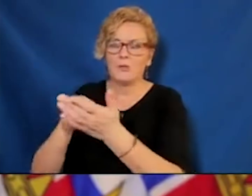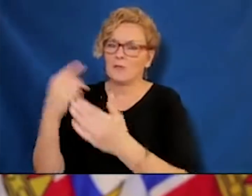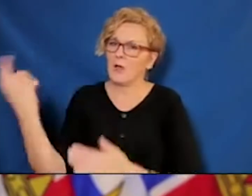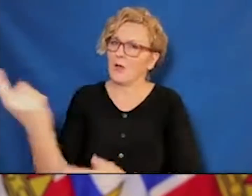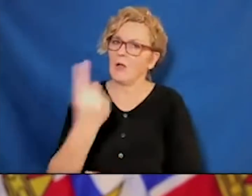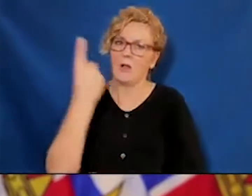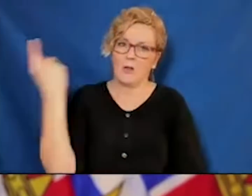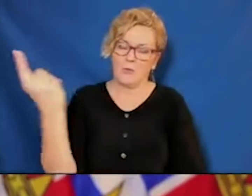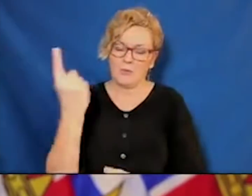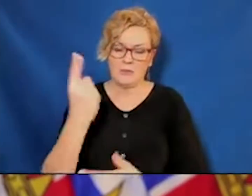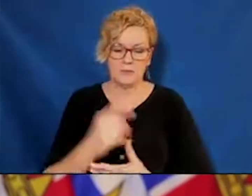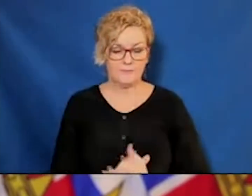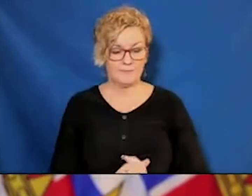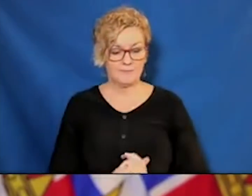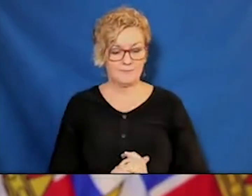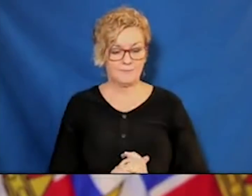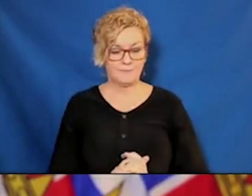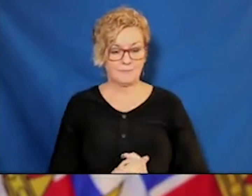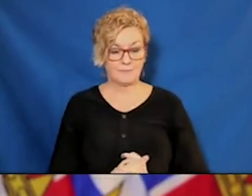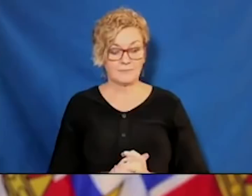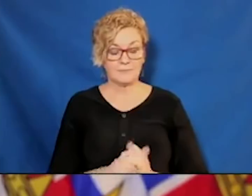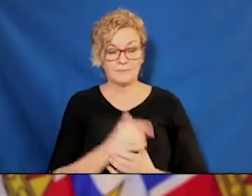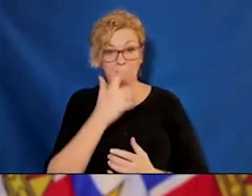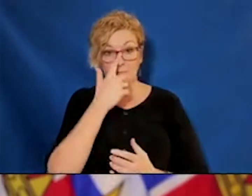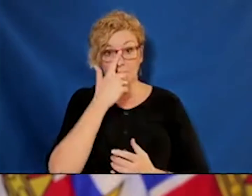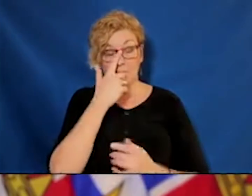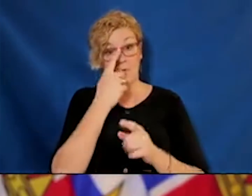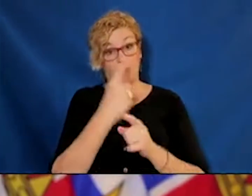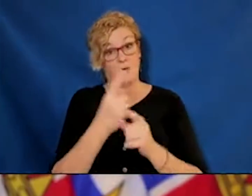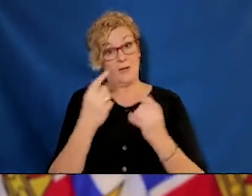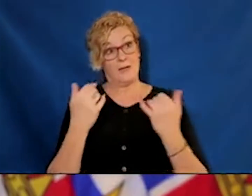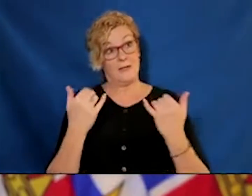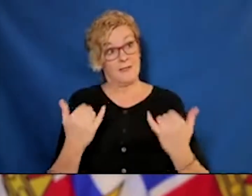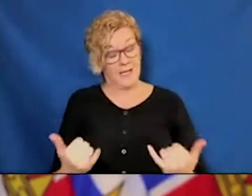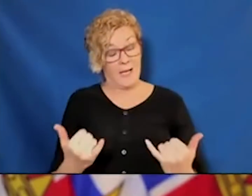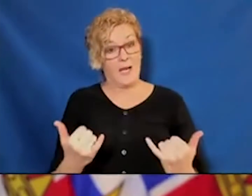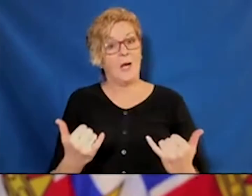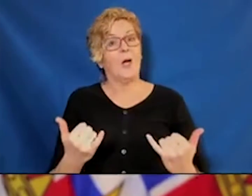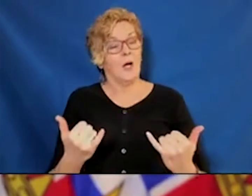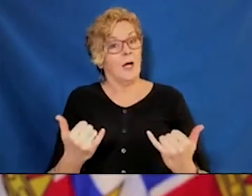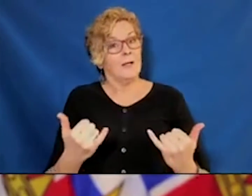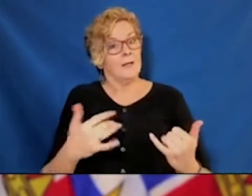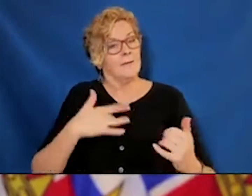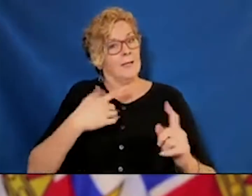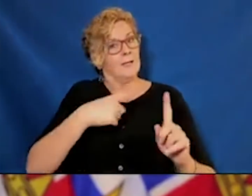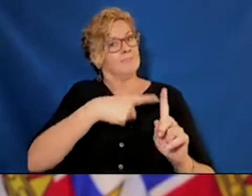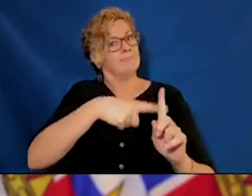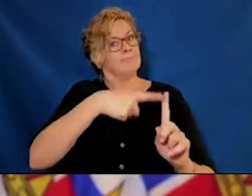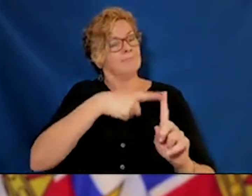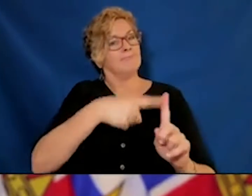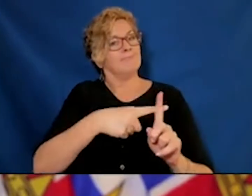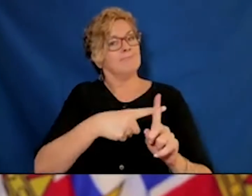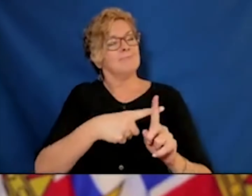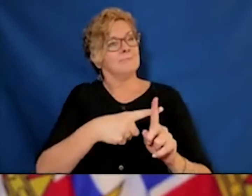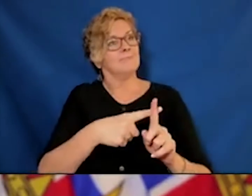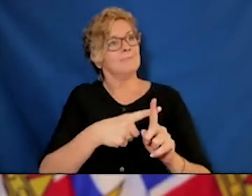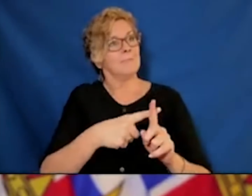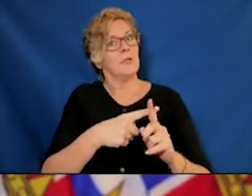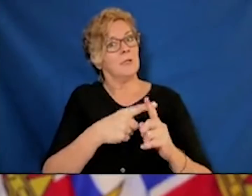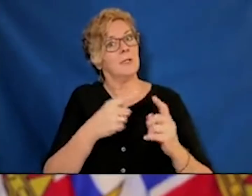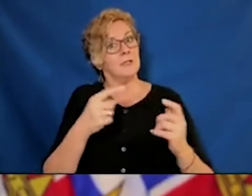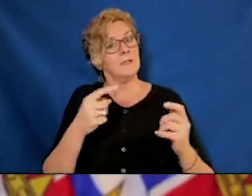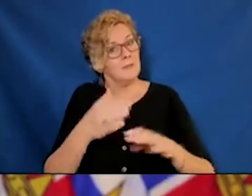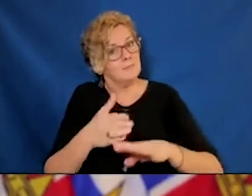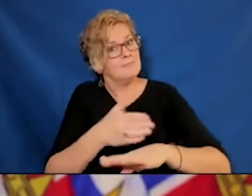closer to the end of this storm. We cannot now abandon all that we have stood for and all that